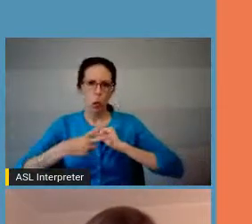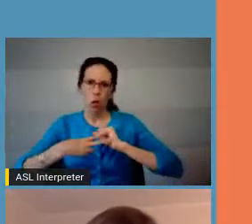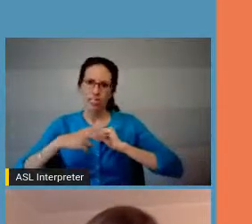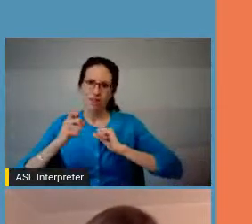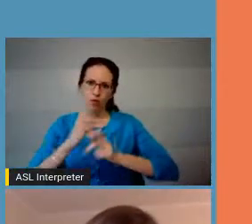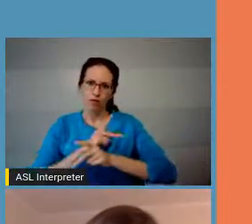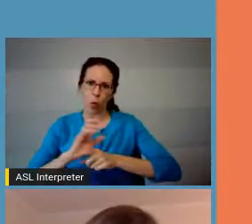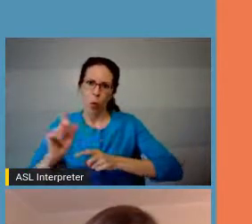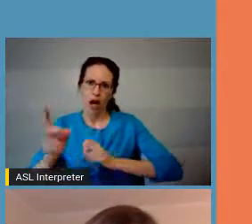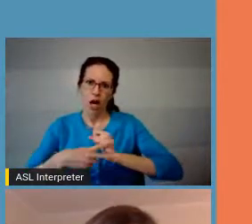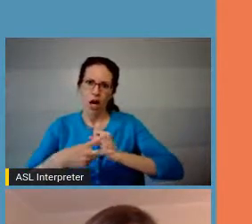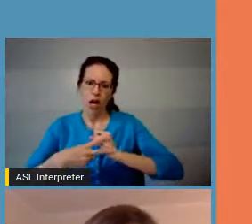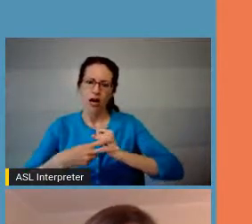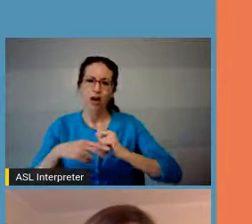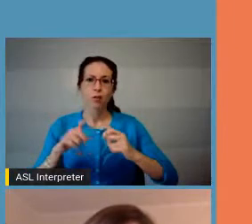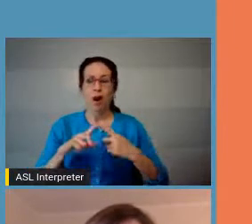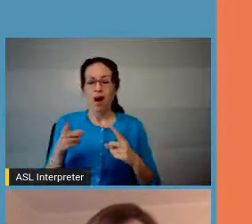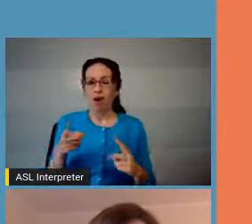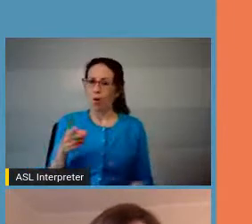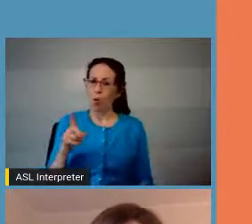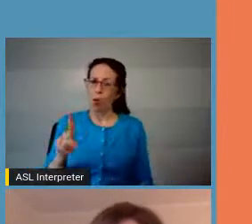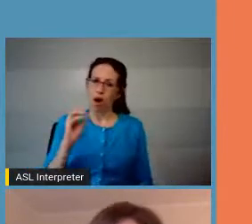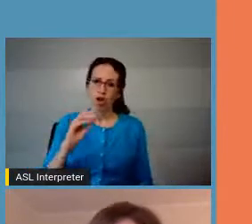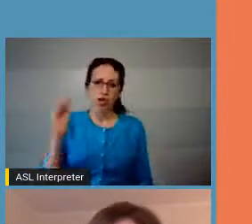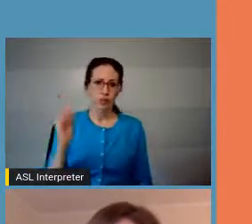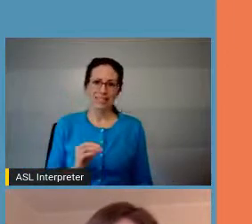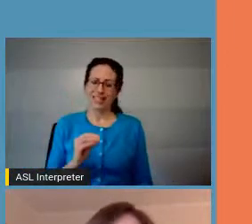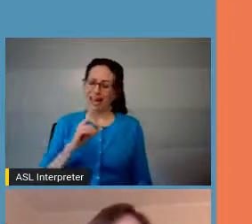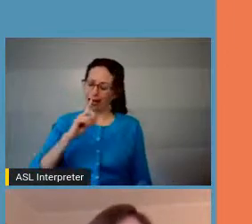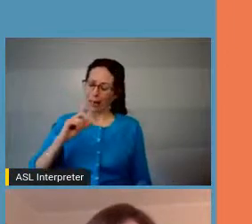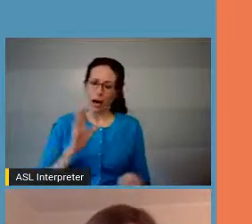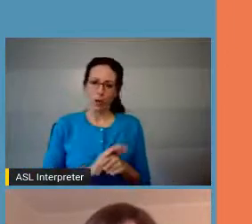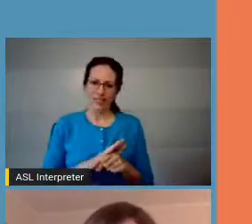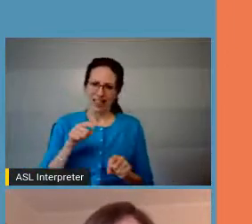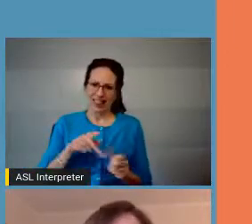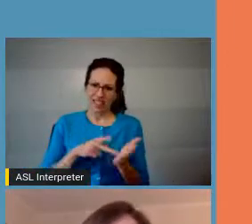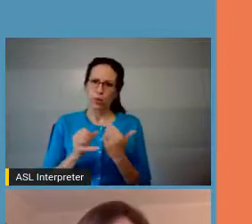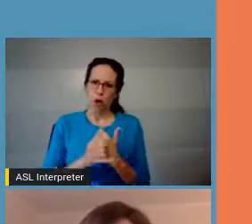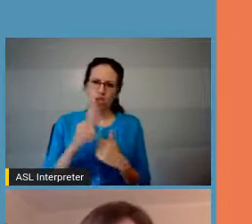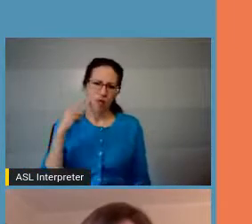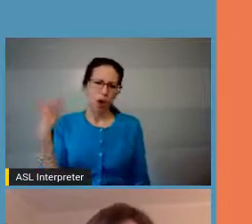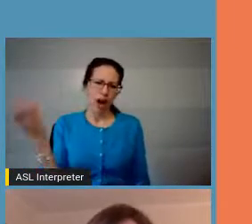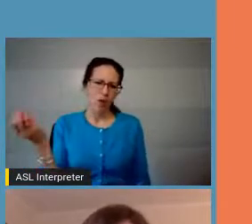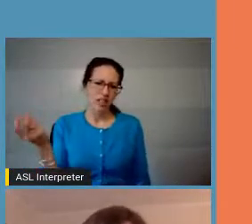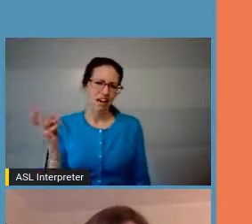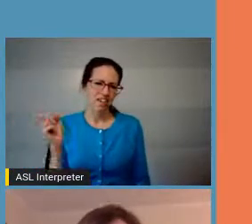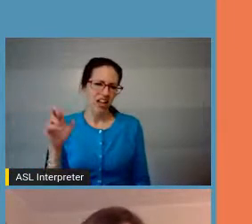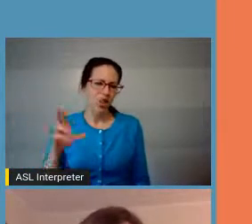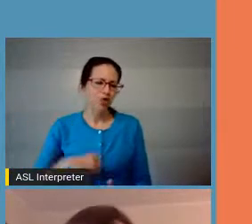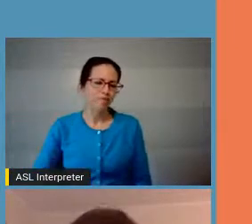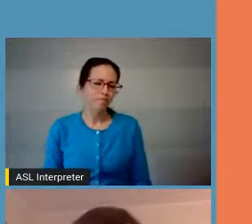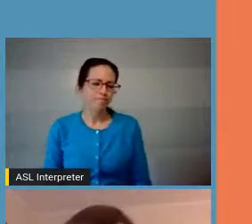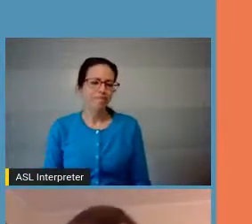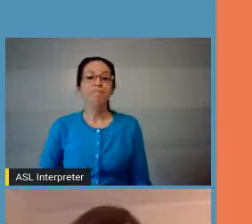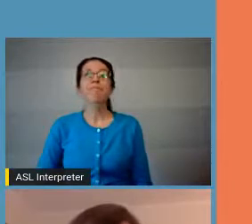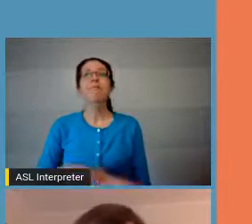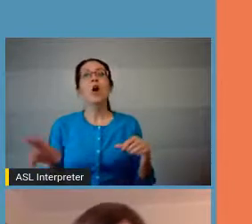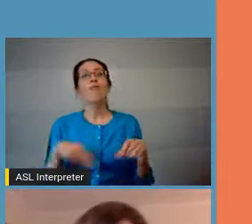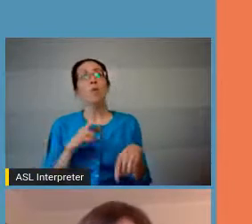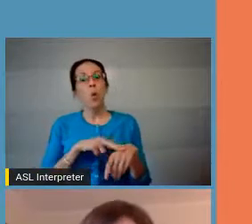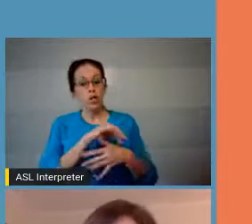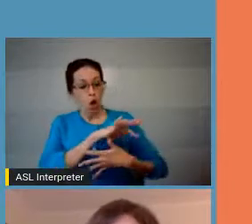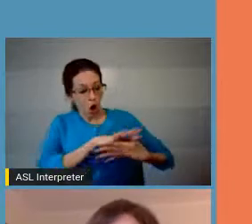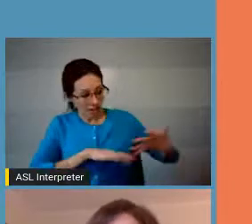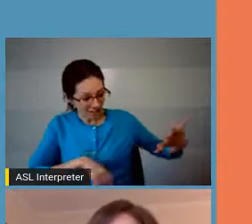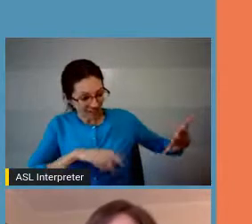this is almost 100% guaranteed to be a project for them to digitize. Of course, all of that other stuff that we talk about that